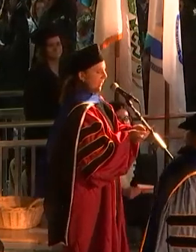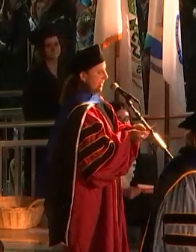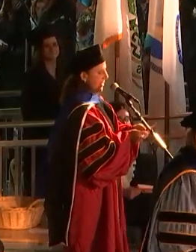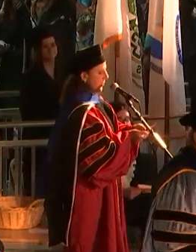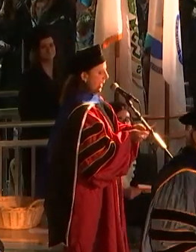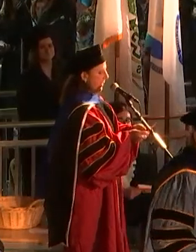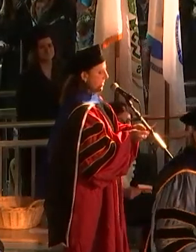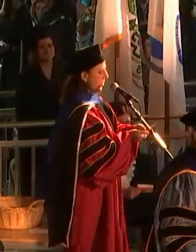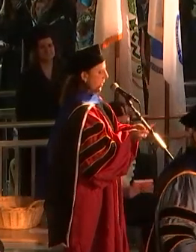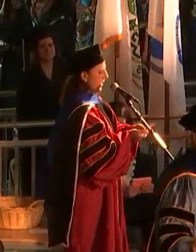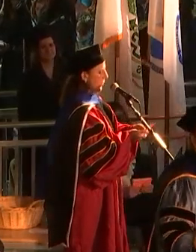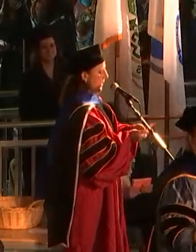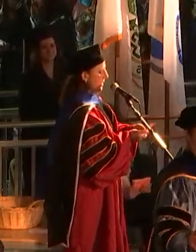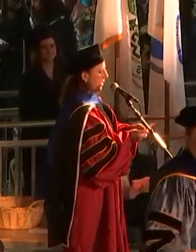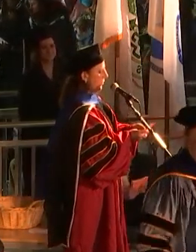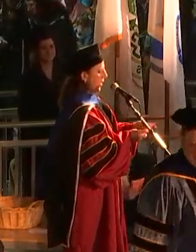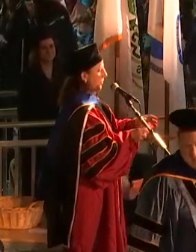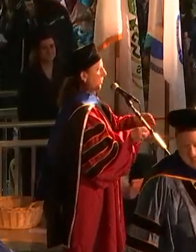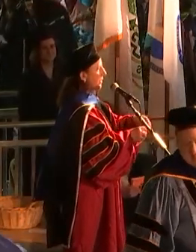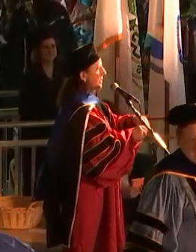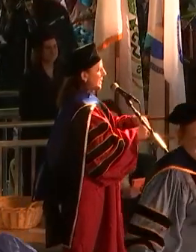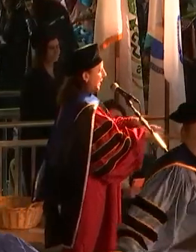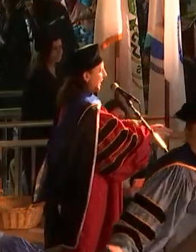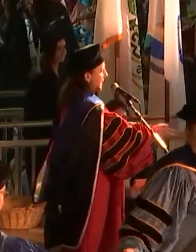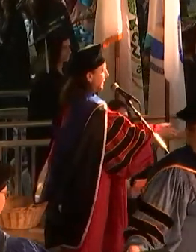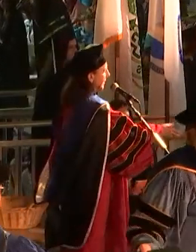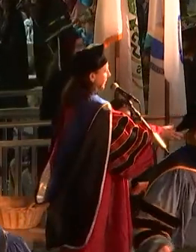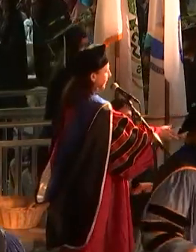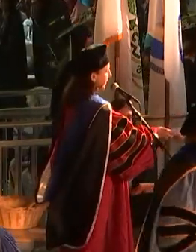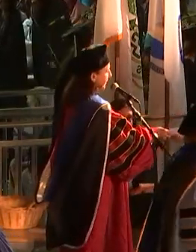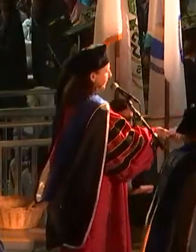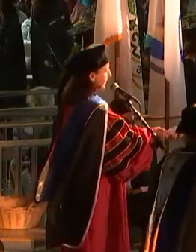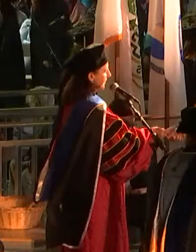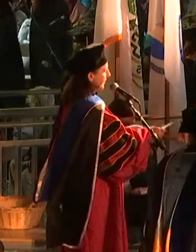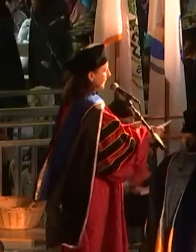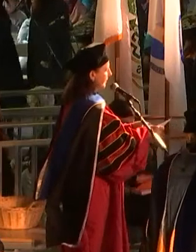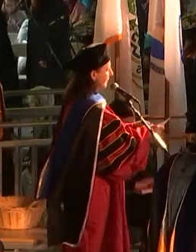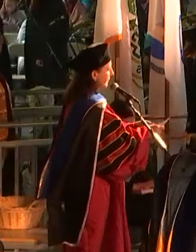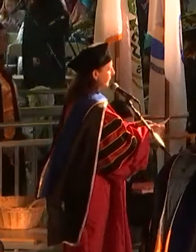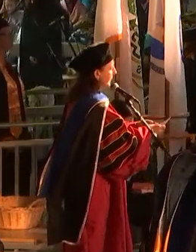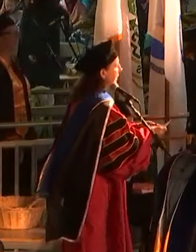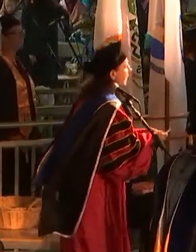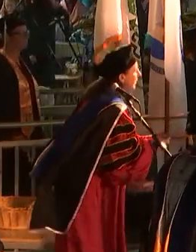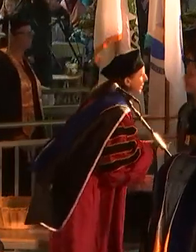I am pleased to announce the graduates of General Studies.